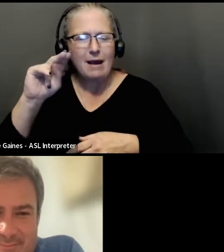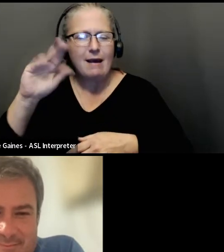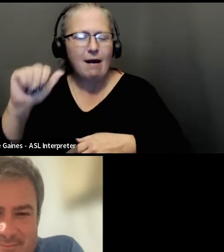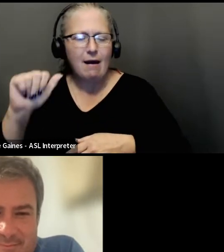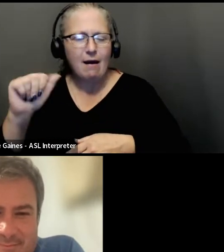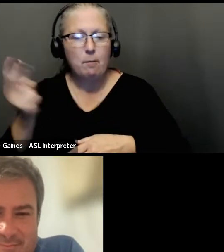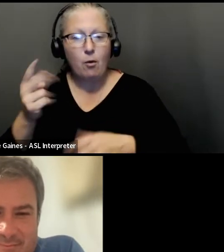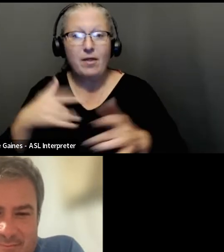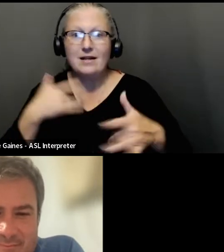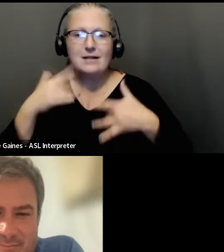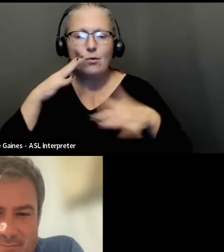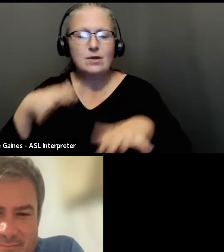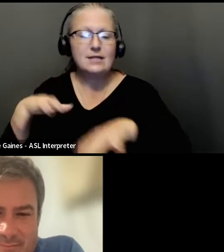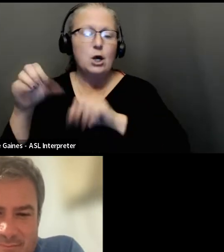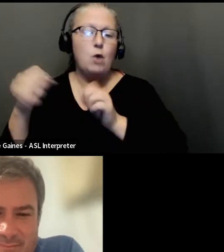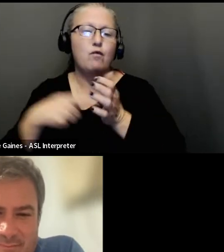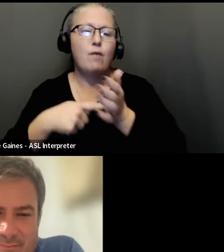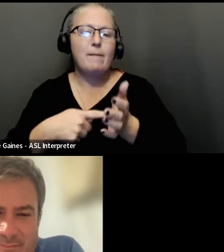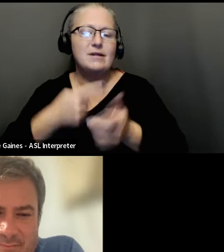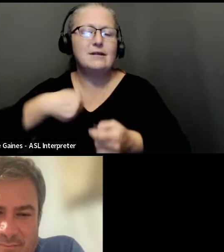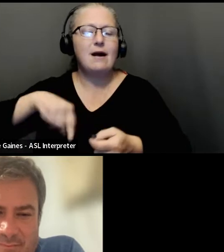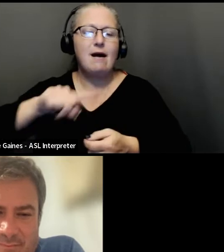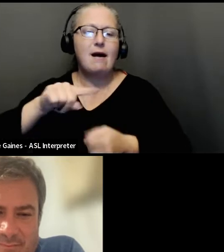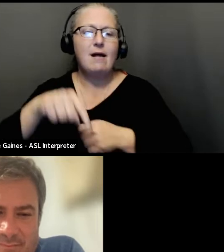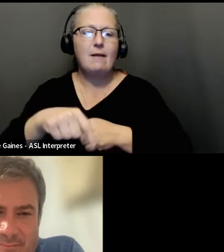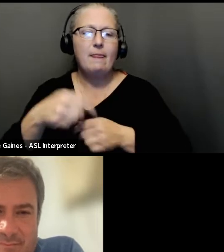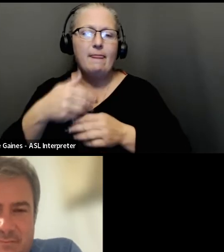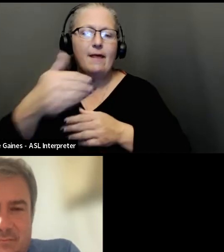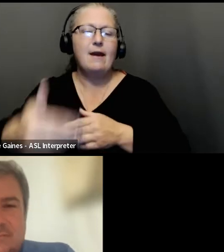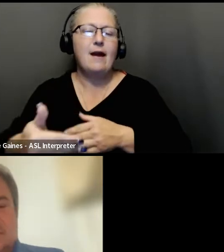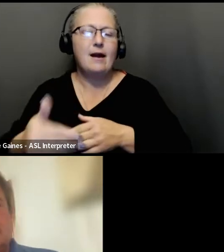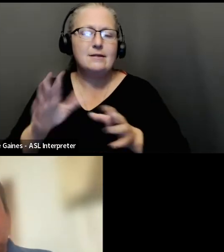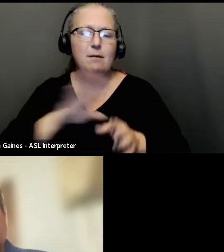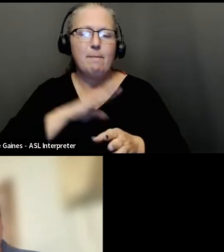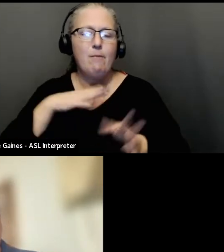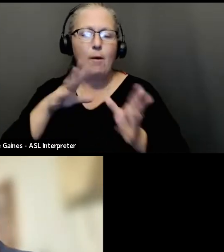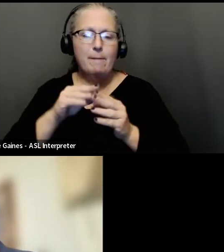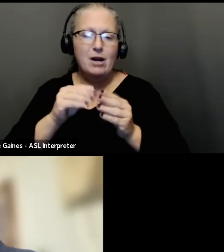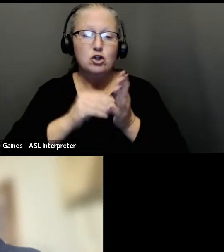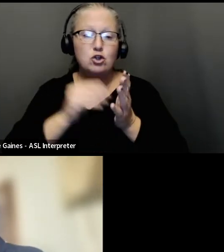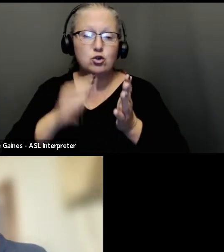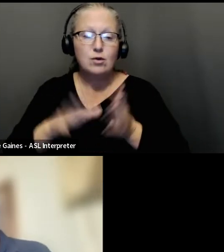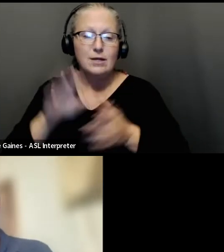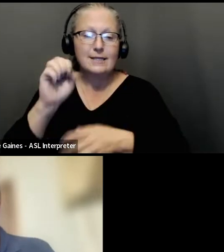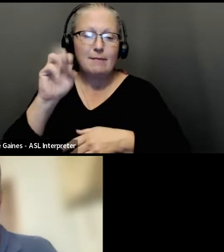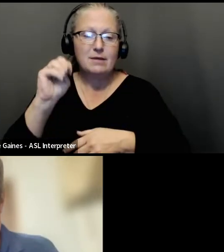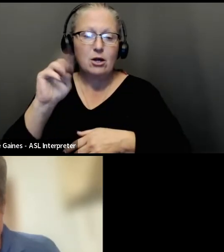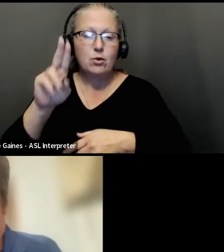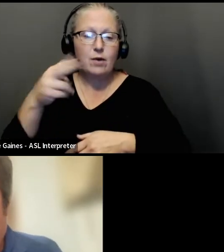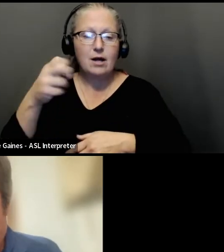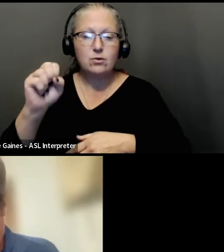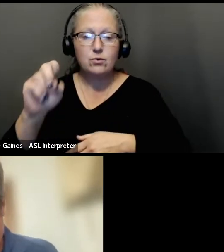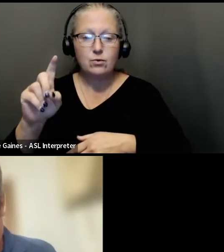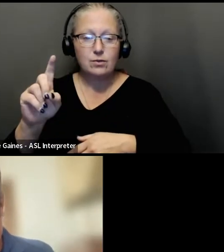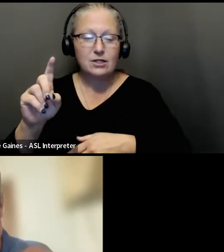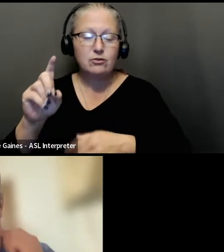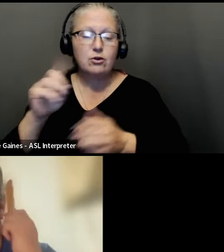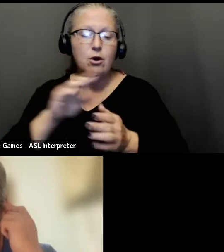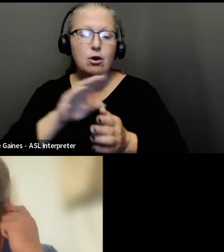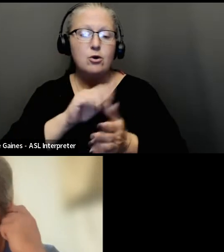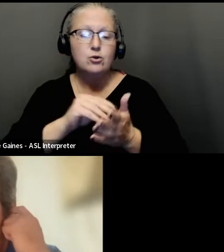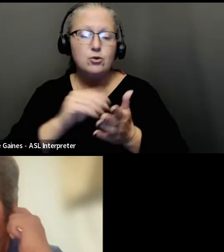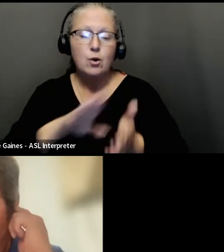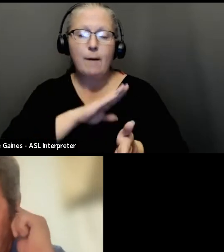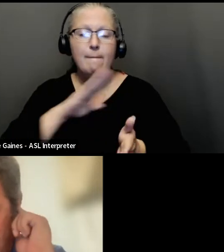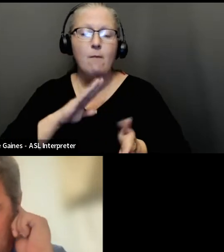are excited to take over and represent us in the following board meetings: the students of the San Mateo Union High School District Student Board Council